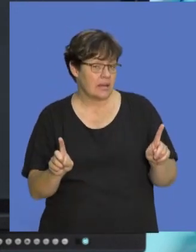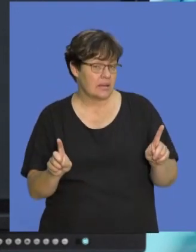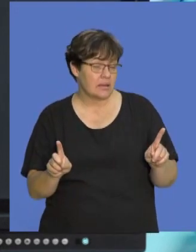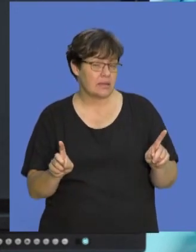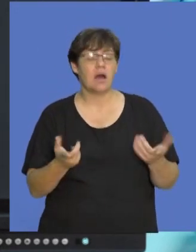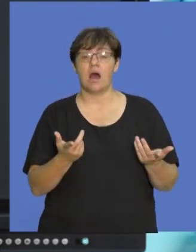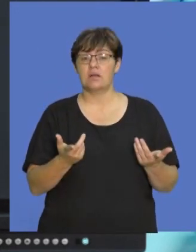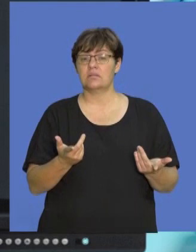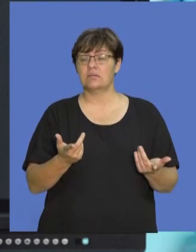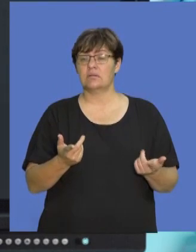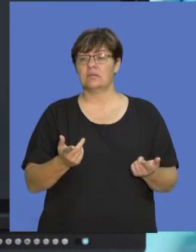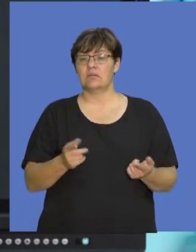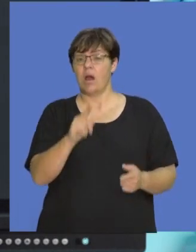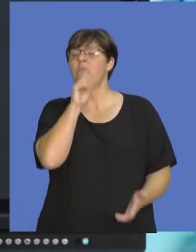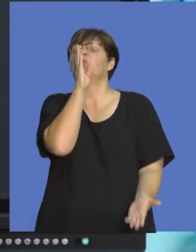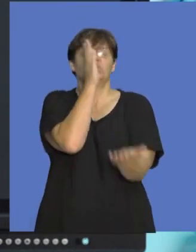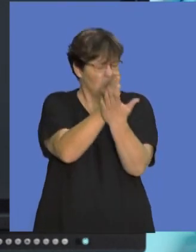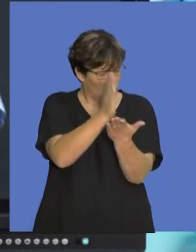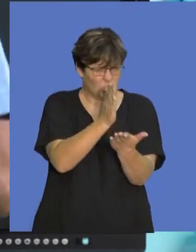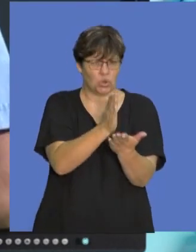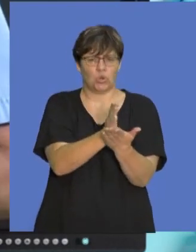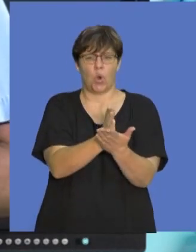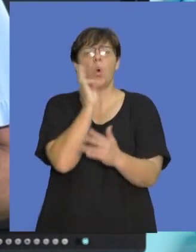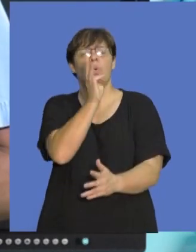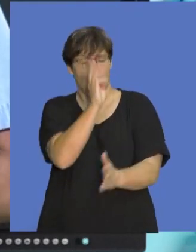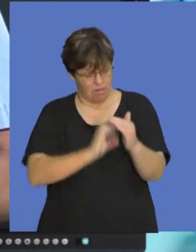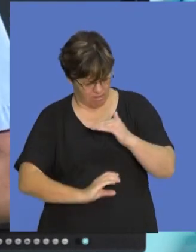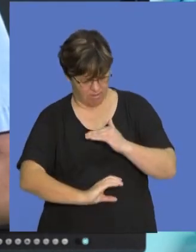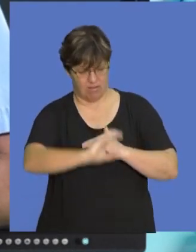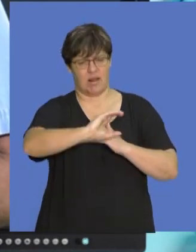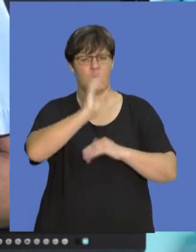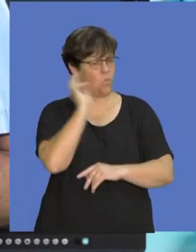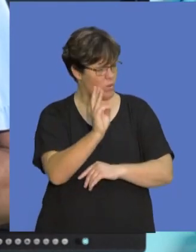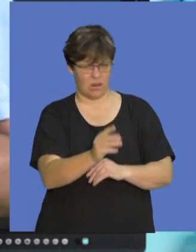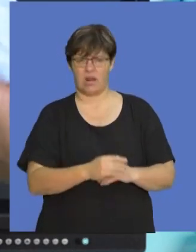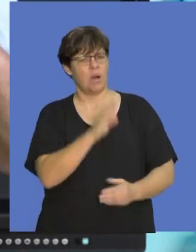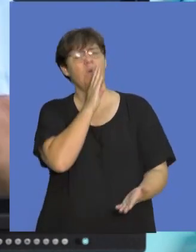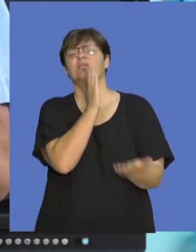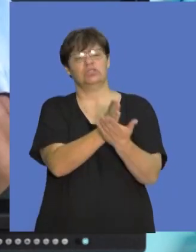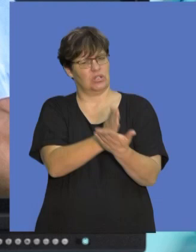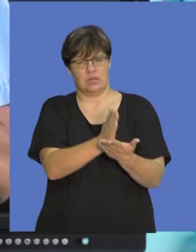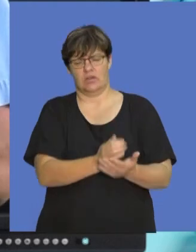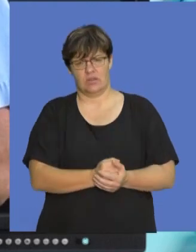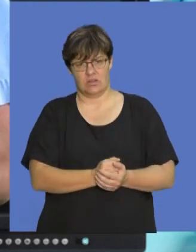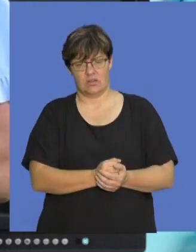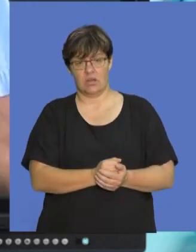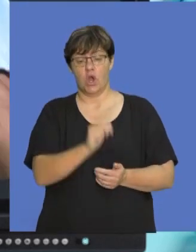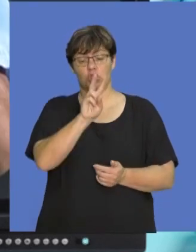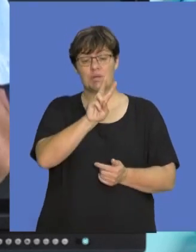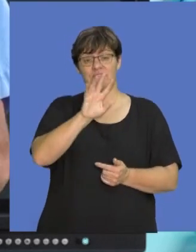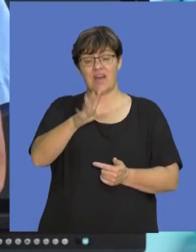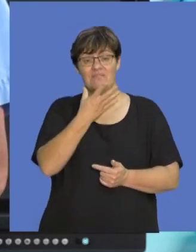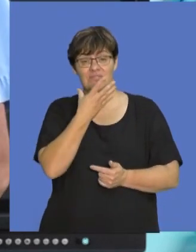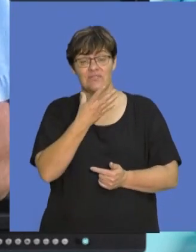hand, I can say it's absolutely certain that the sun is going to rise tomorrow. I'm absolutely certain that